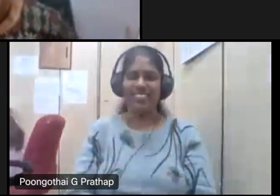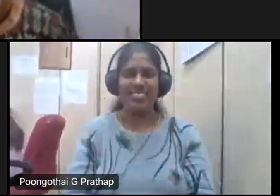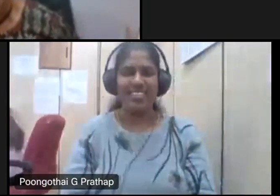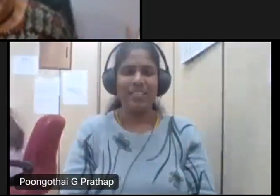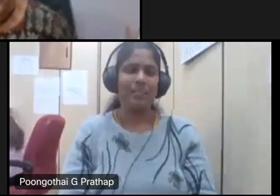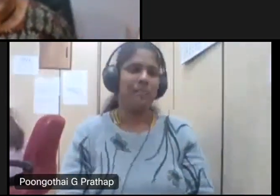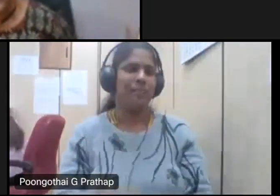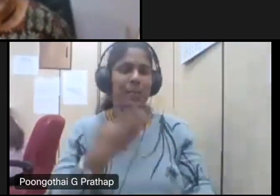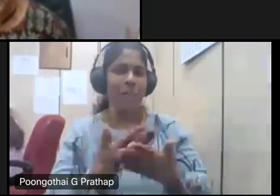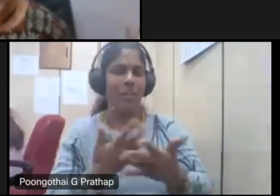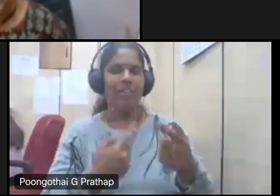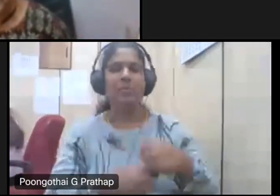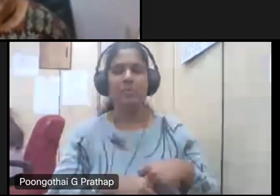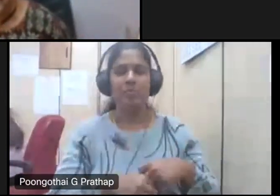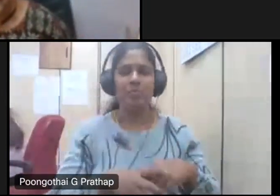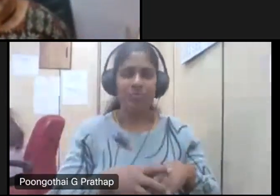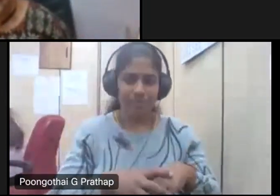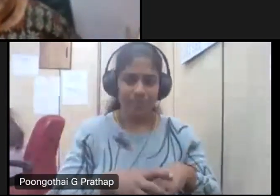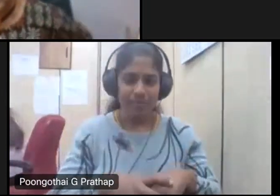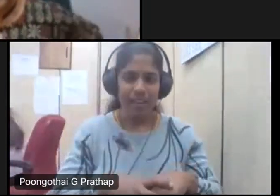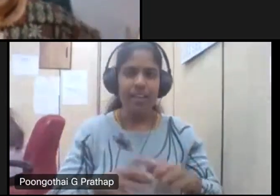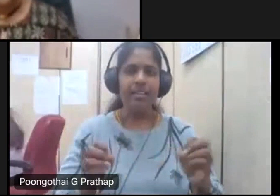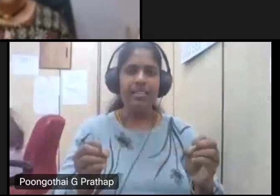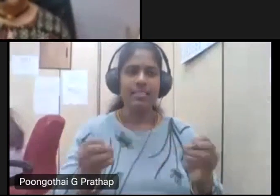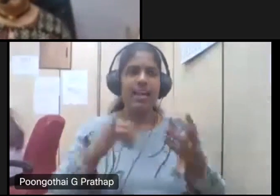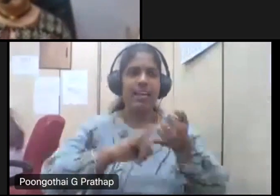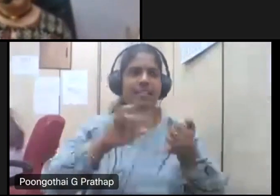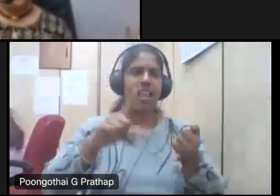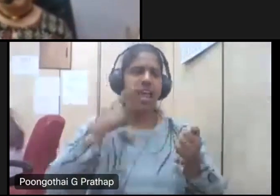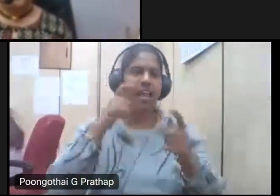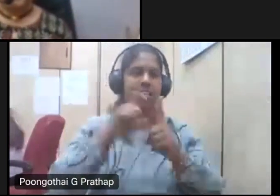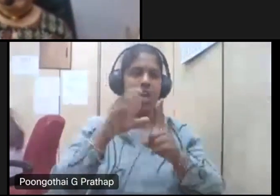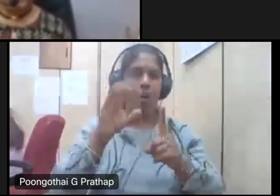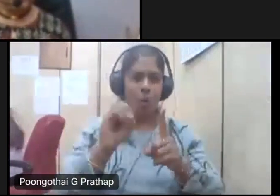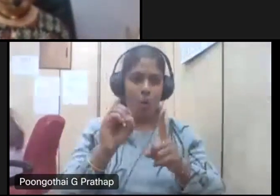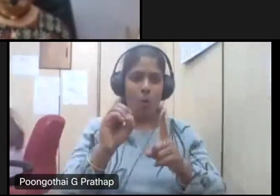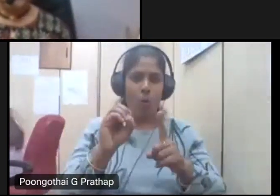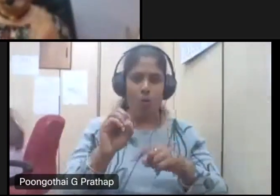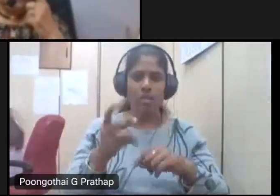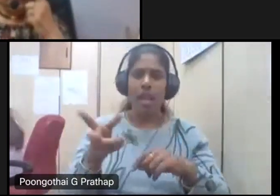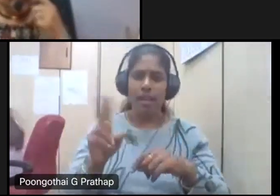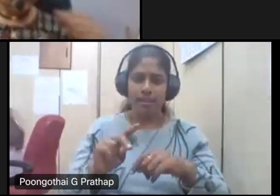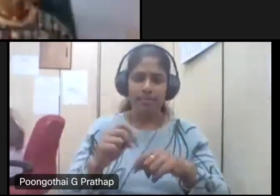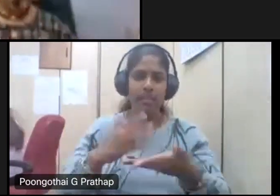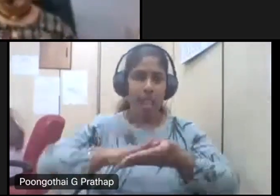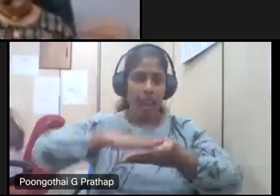Thank you, ma'am. We're starting with the Slido. I already mentioned those who are joined from desktop or laptop off for